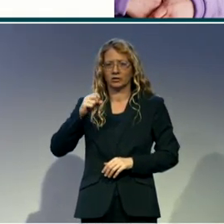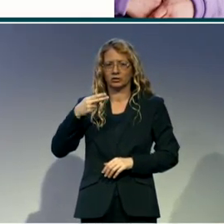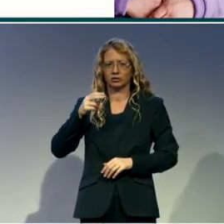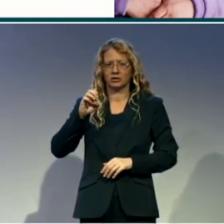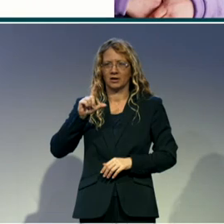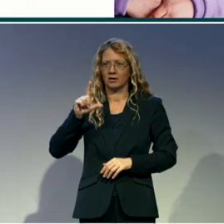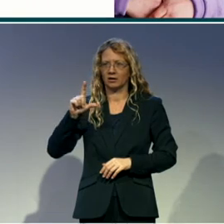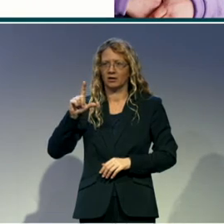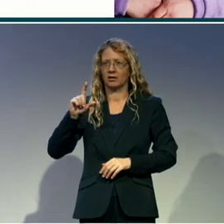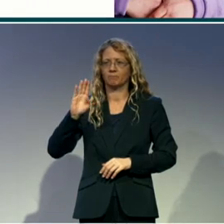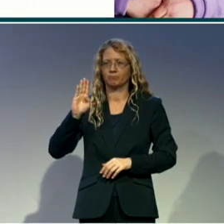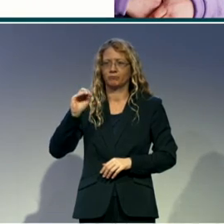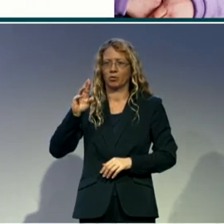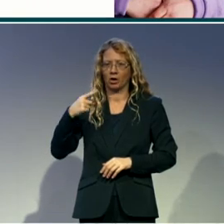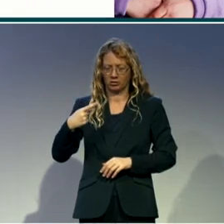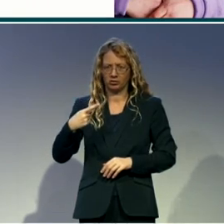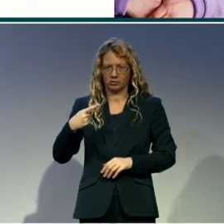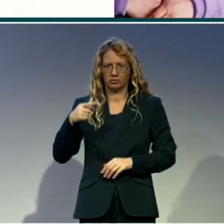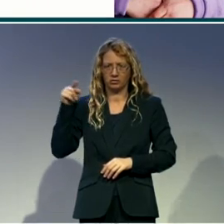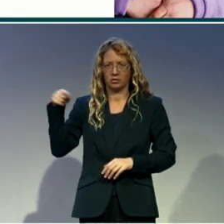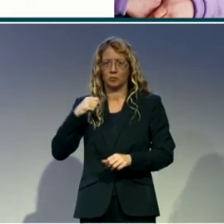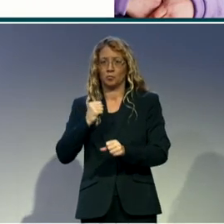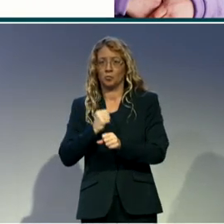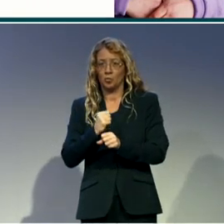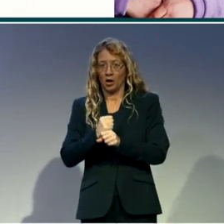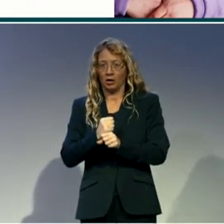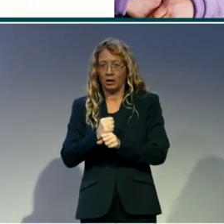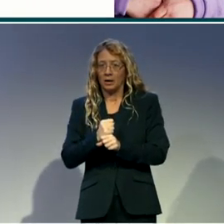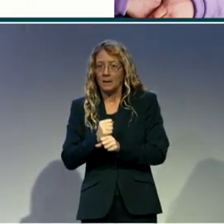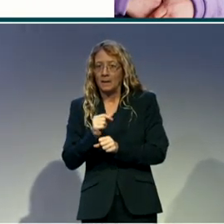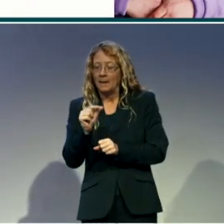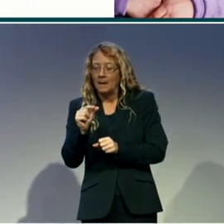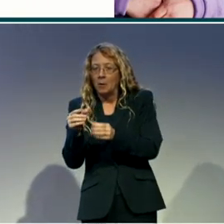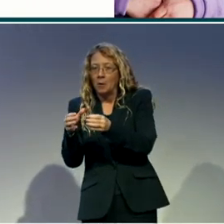group discussions in building political knowledge.